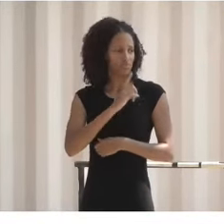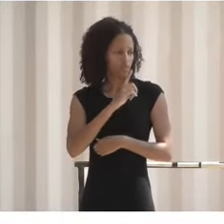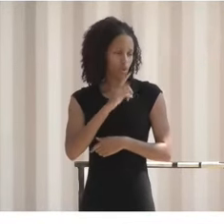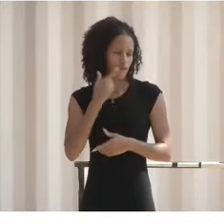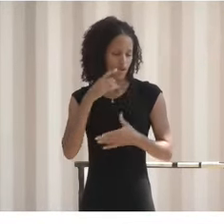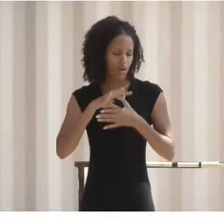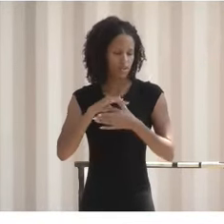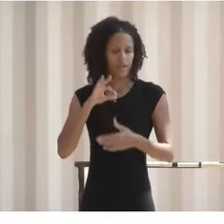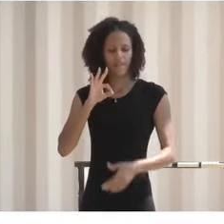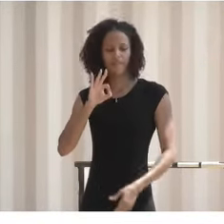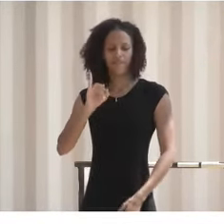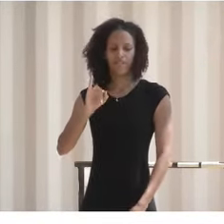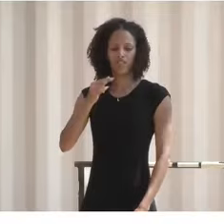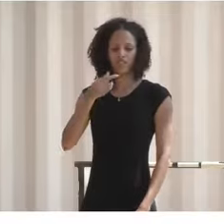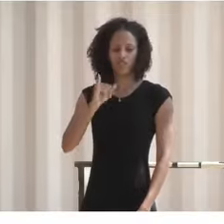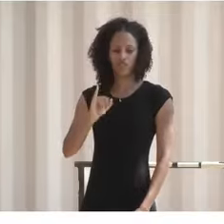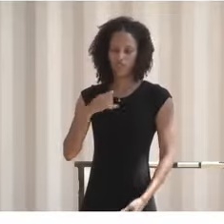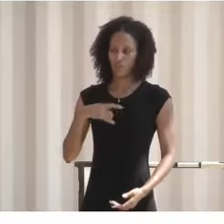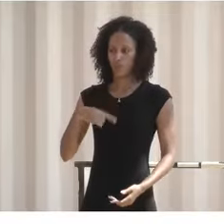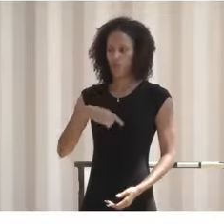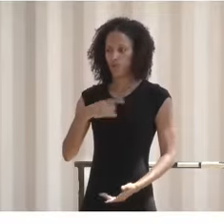Fiji, we always say,